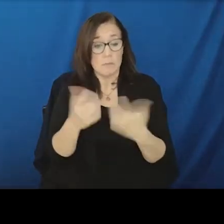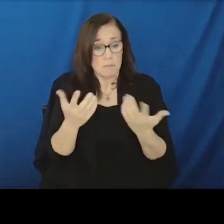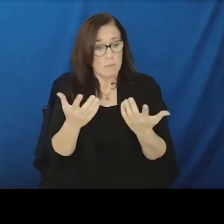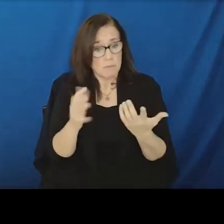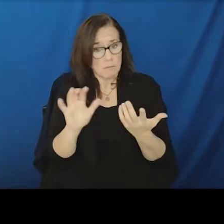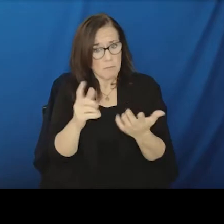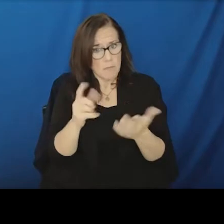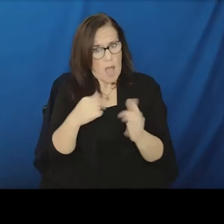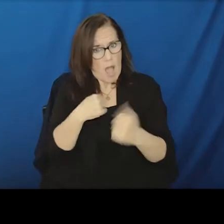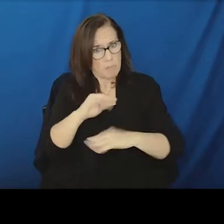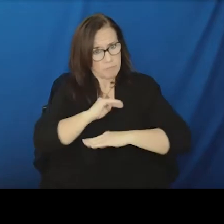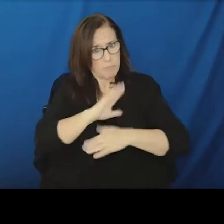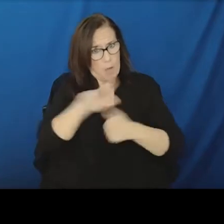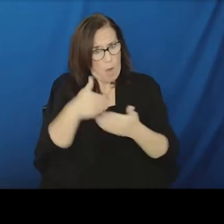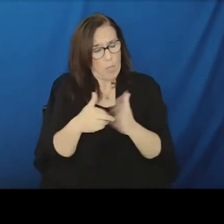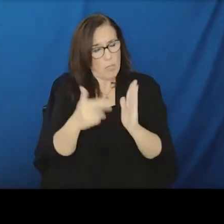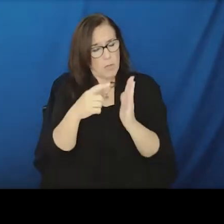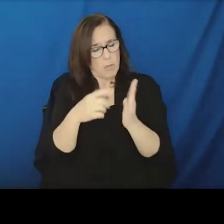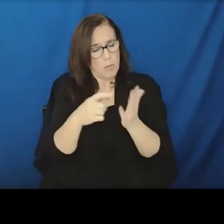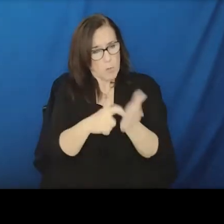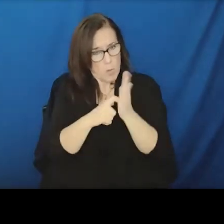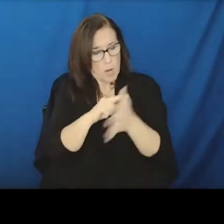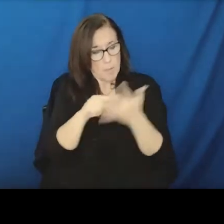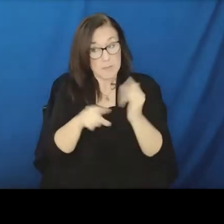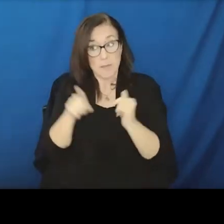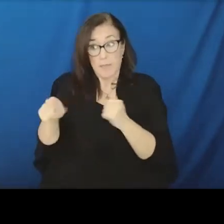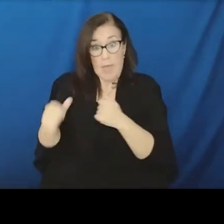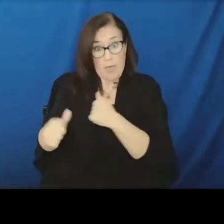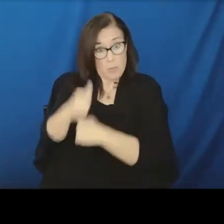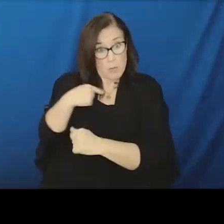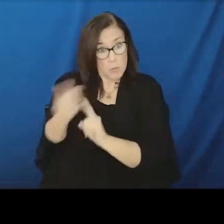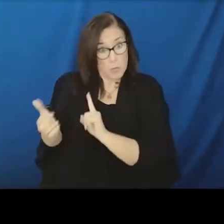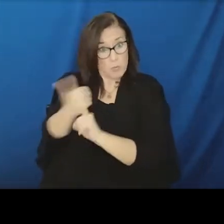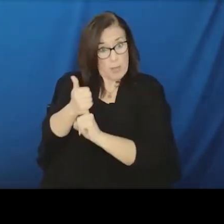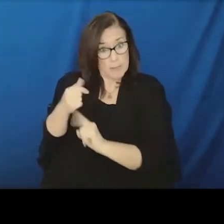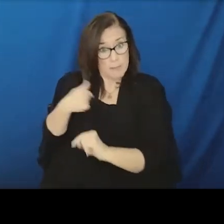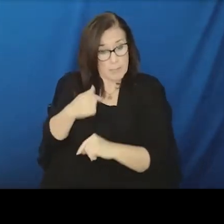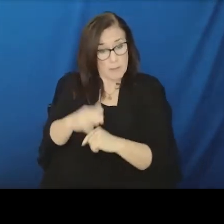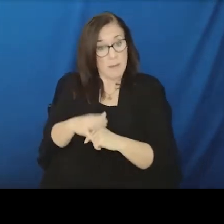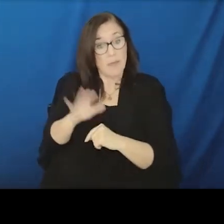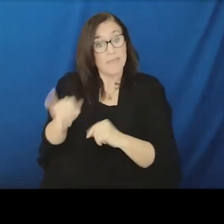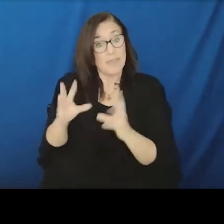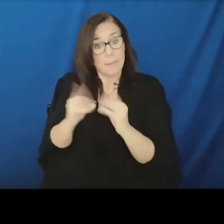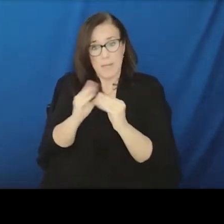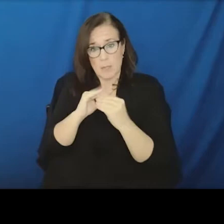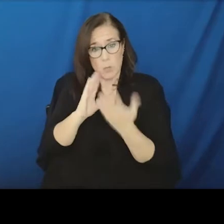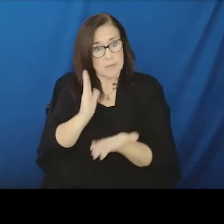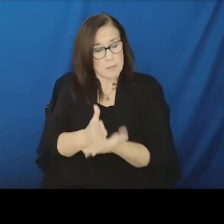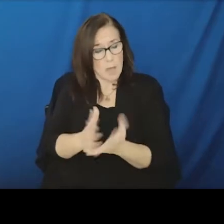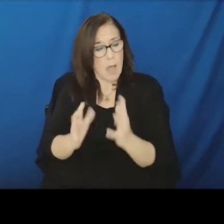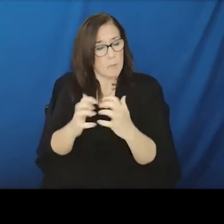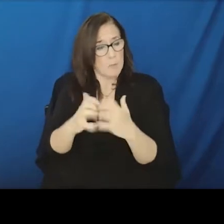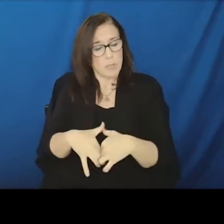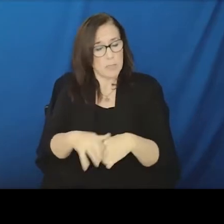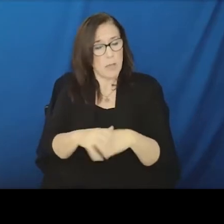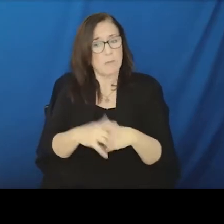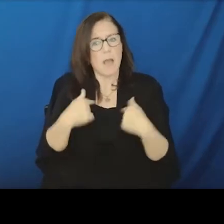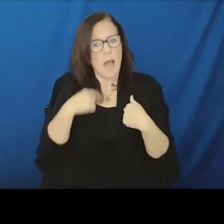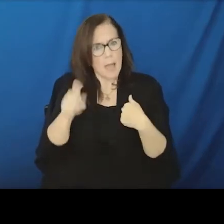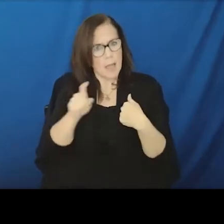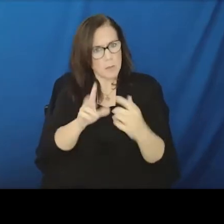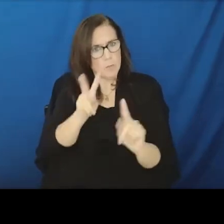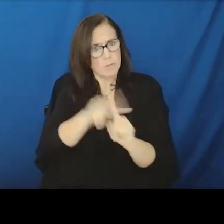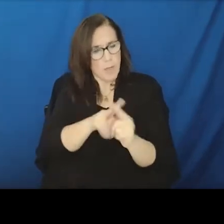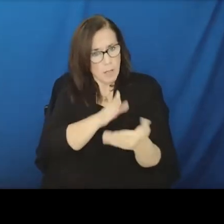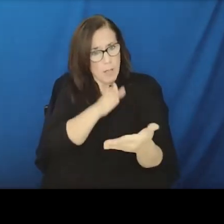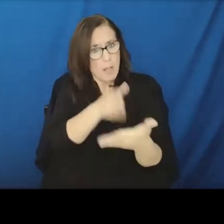to. I was threatened with arrest. The meeting was shut down. I eventually had to file a lawsuit against